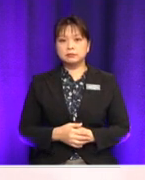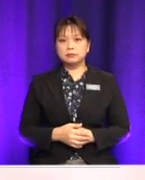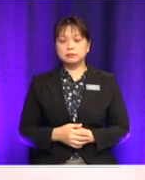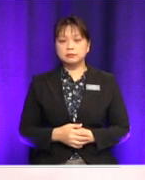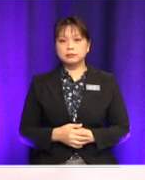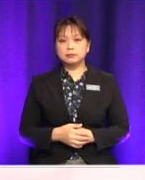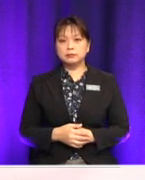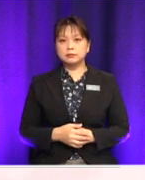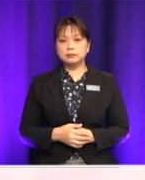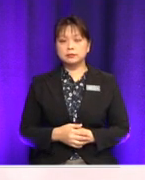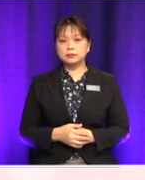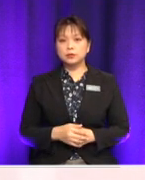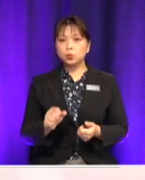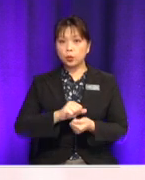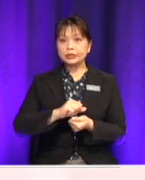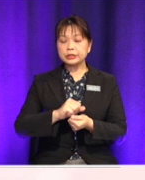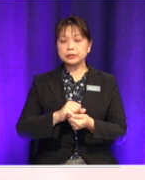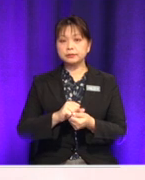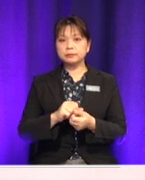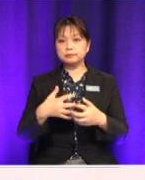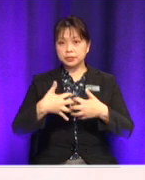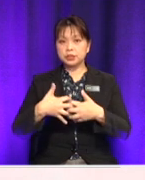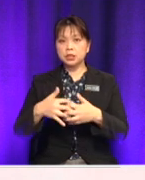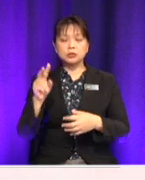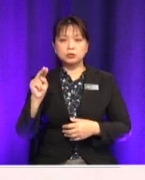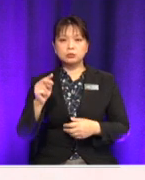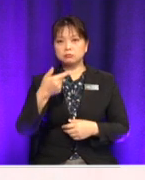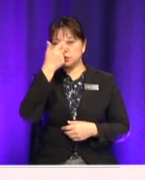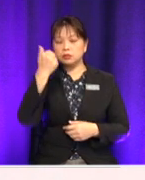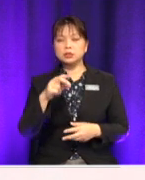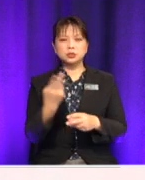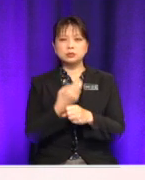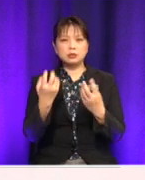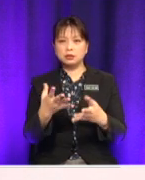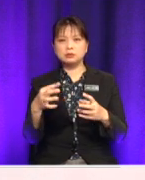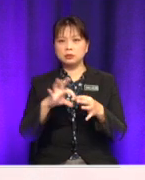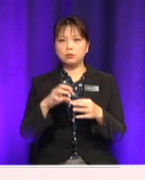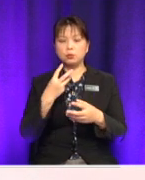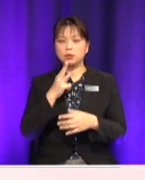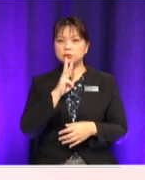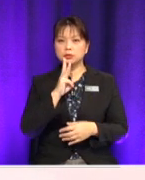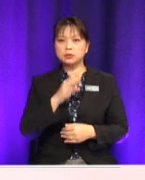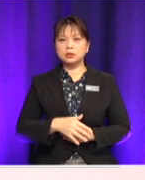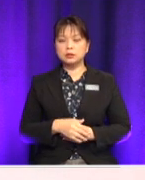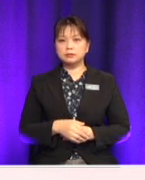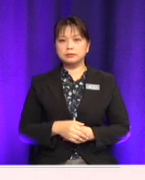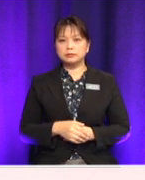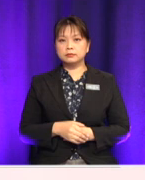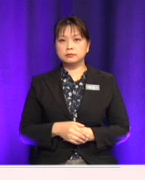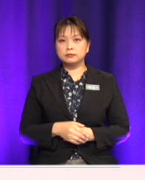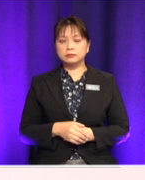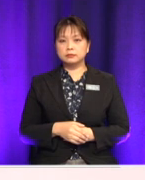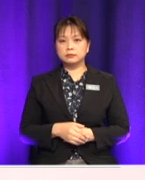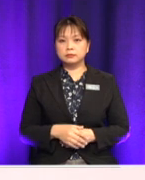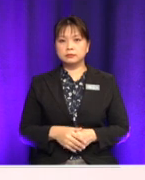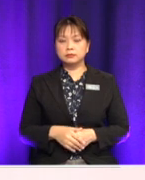models. That's good. Well, I like to think I'm doing my bit for the environment. Yes, and you have a lovely view of the